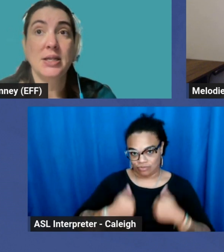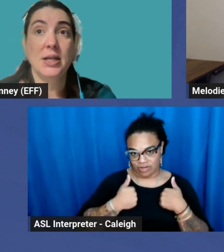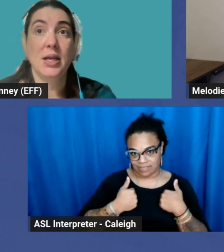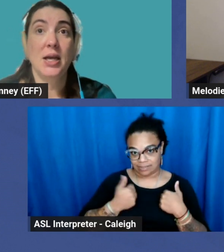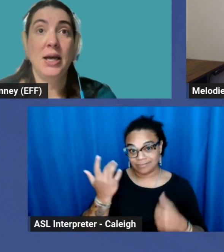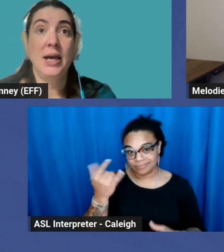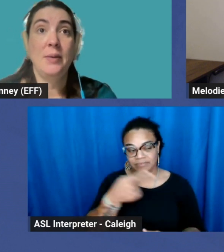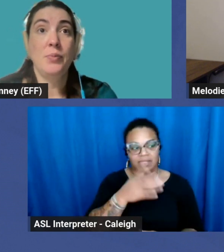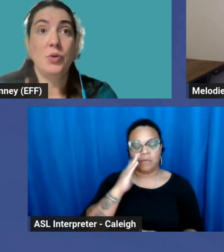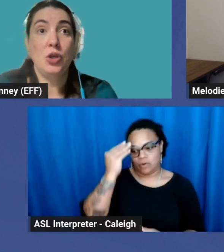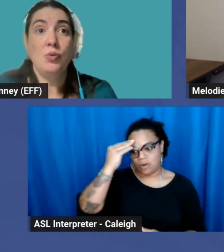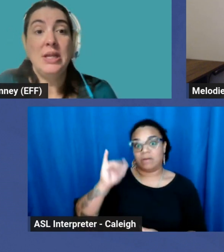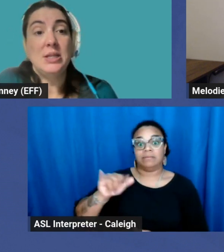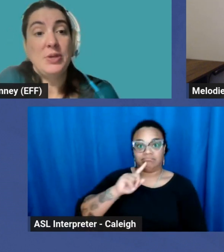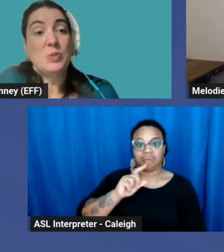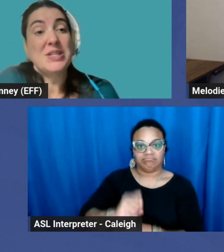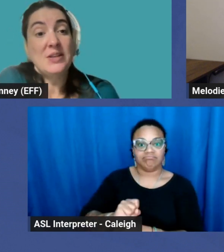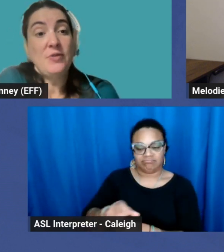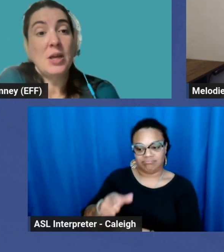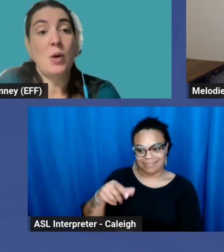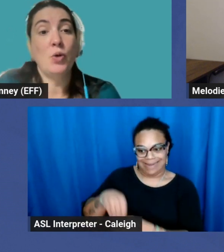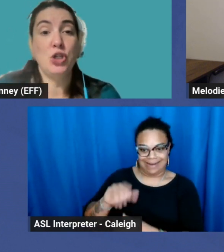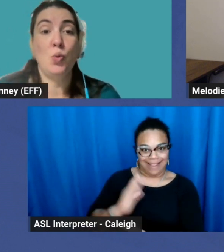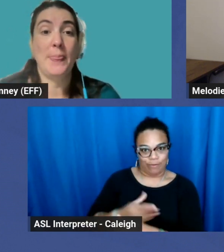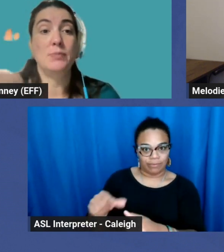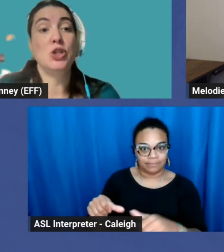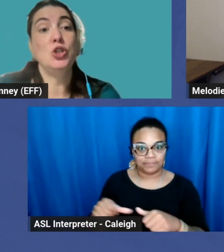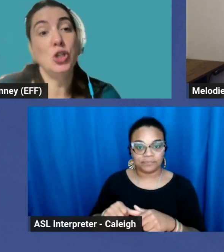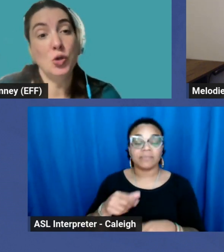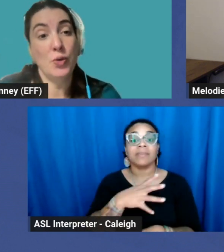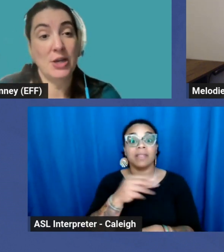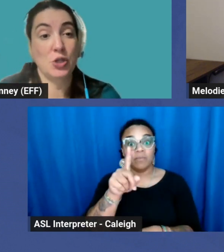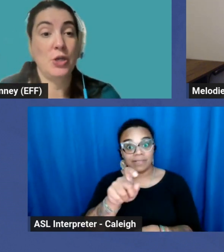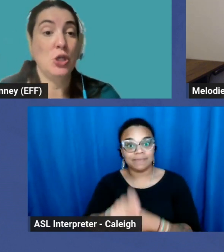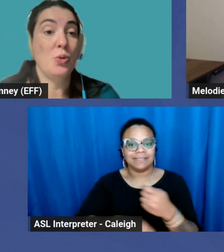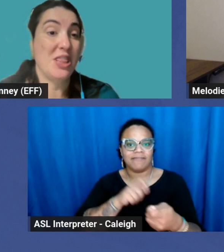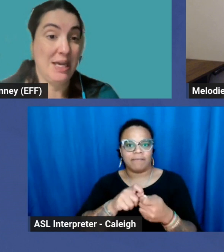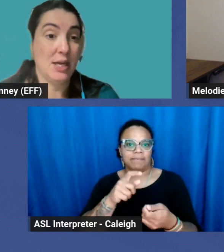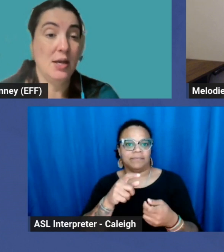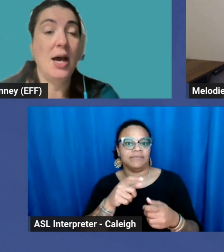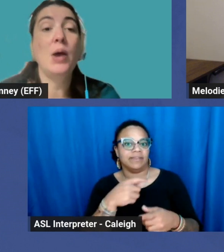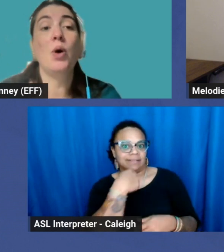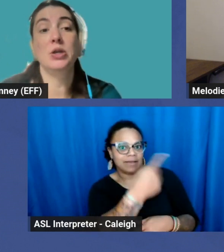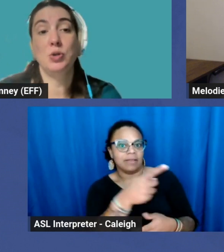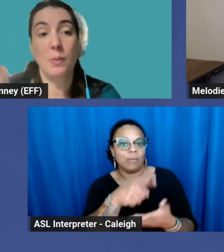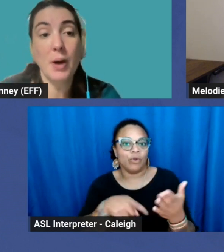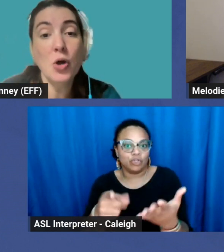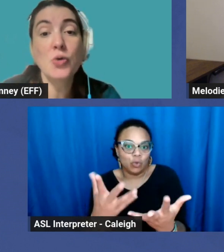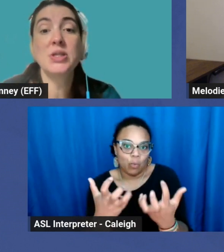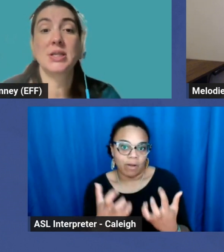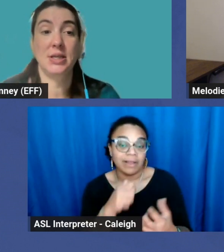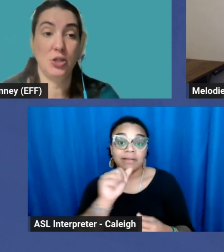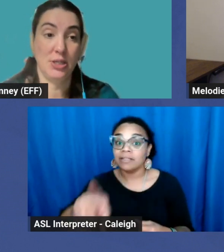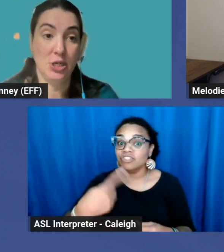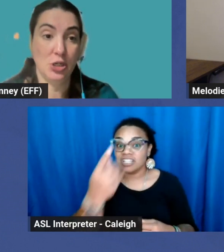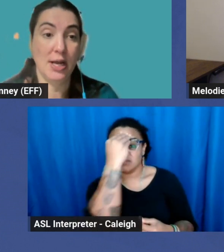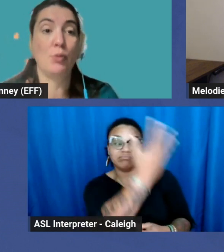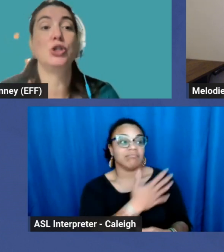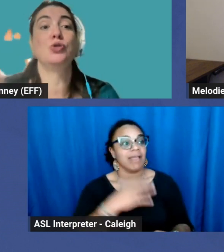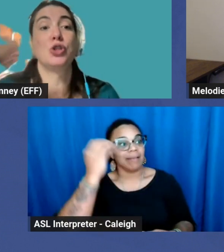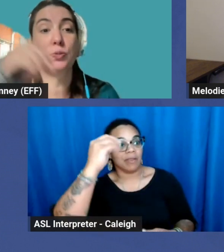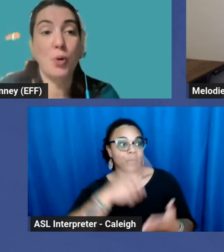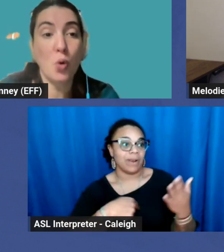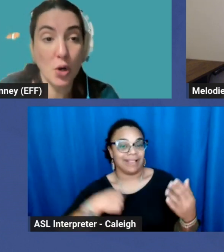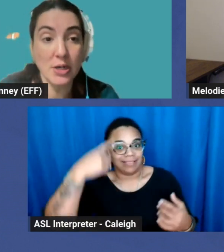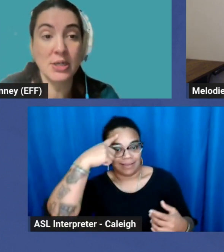And you need to be specific about what you want them to do, not just what you think. I want you to oppose this legislation. I want